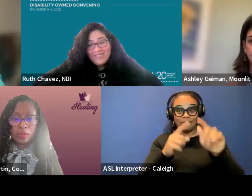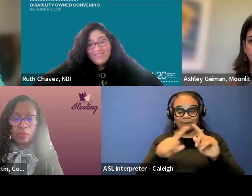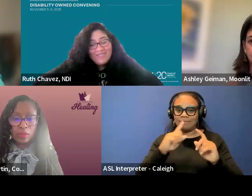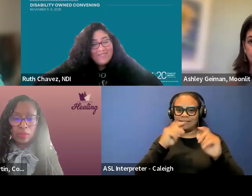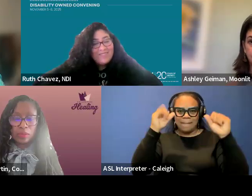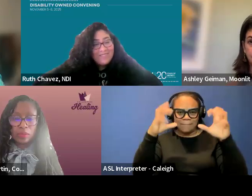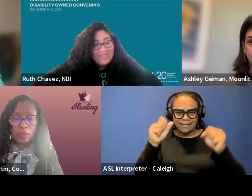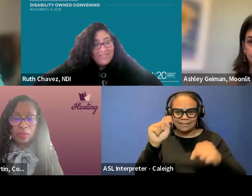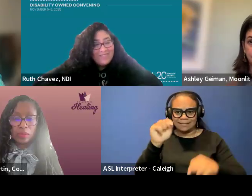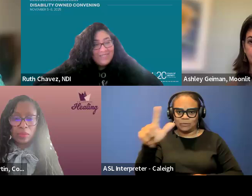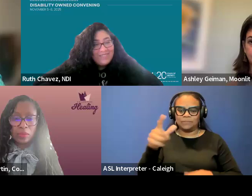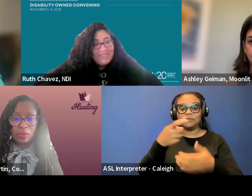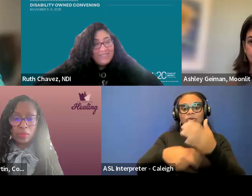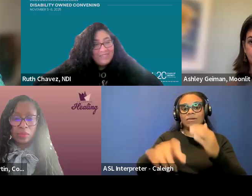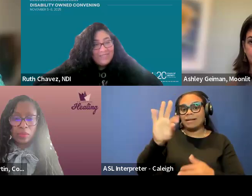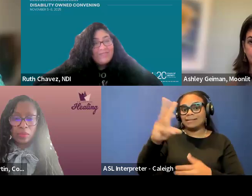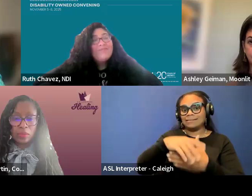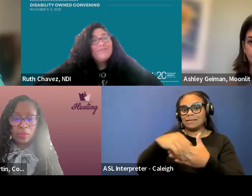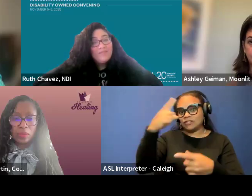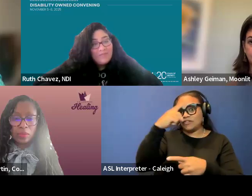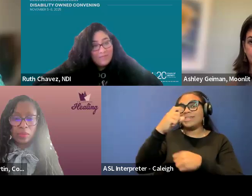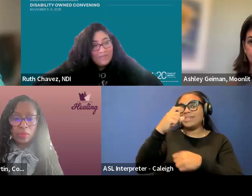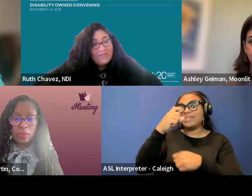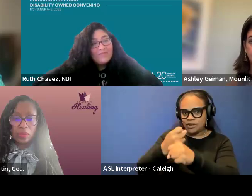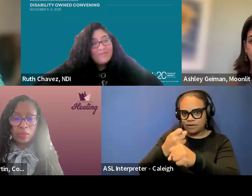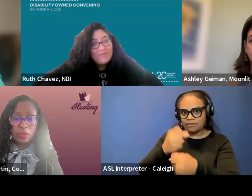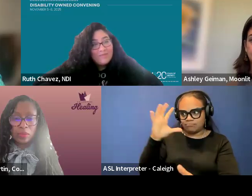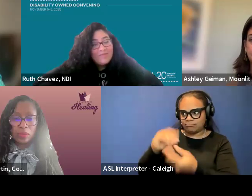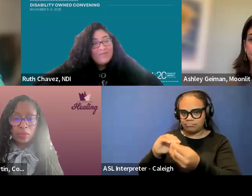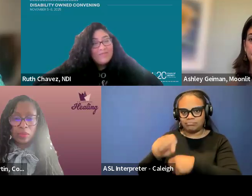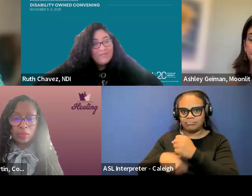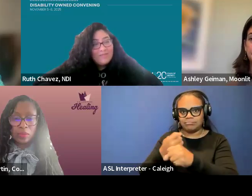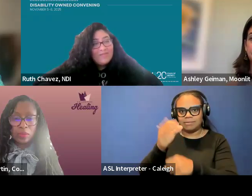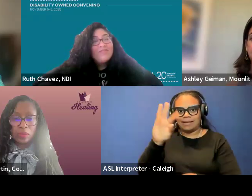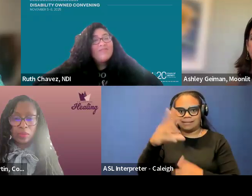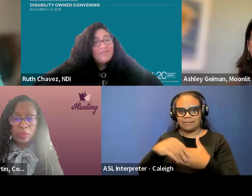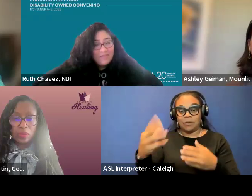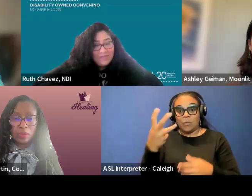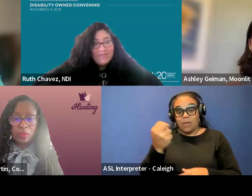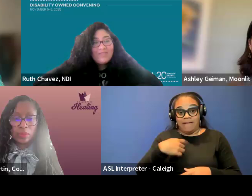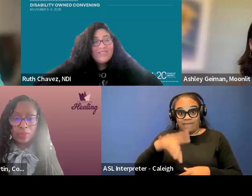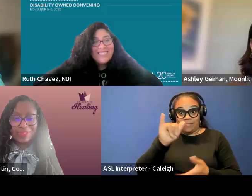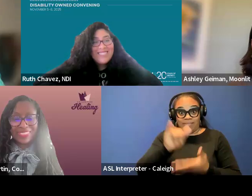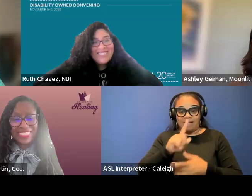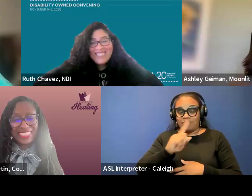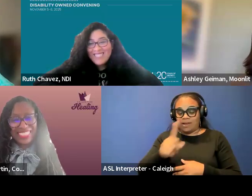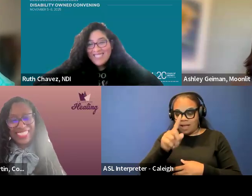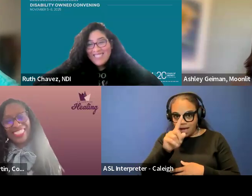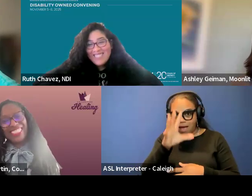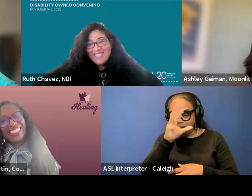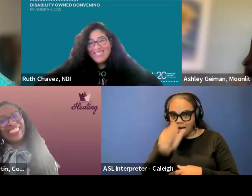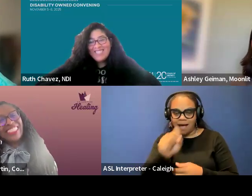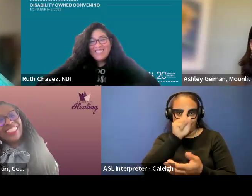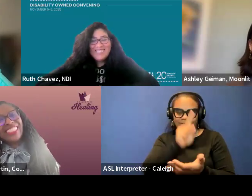tool. It's $96 for the year. And when I found it, I loved it and I fell in love and I'm never leaving it.